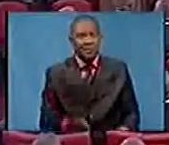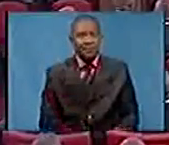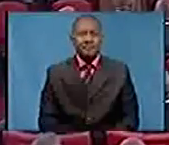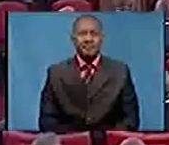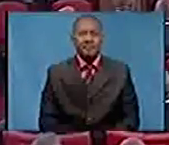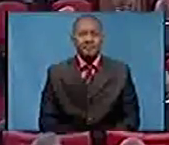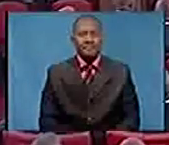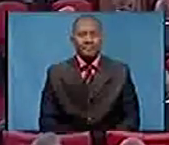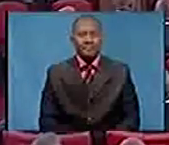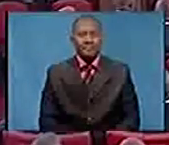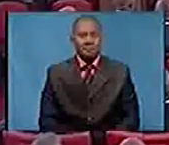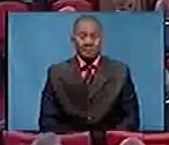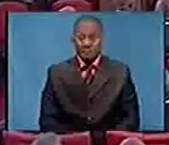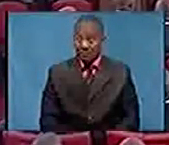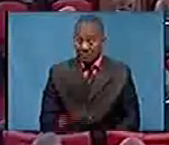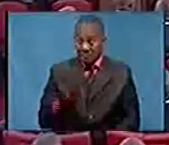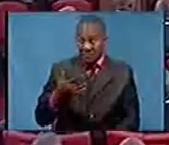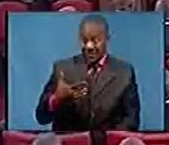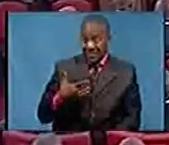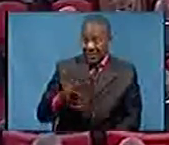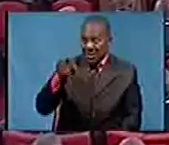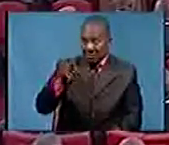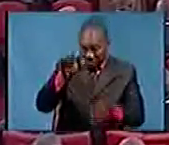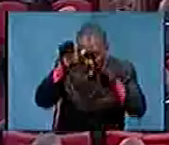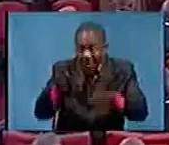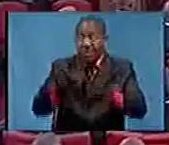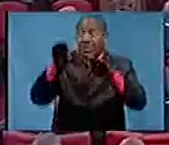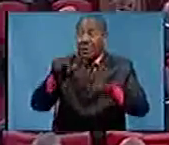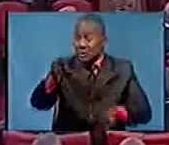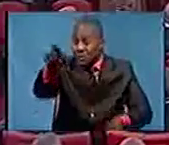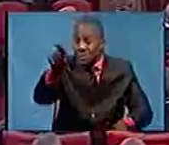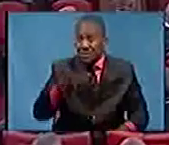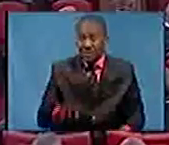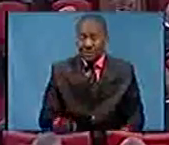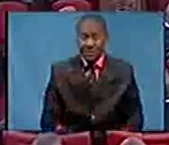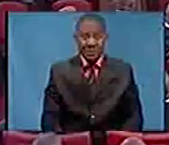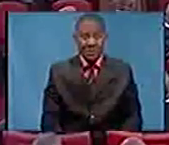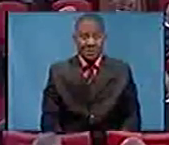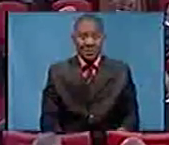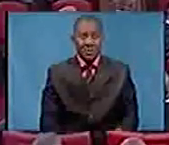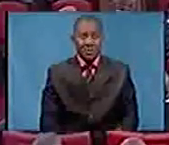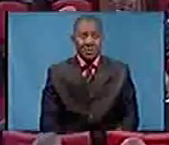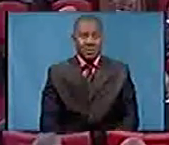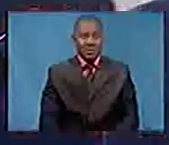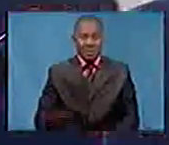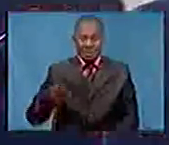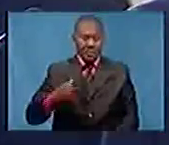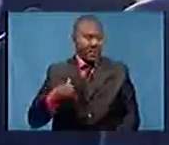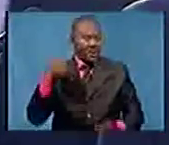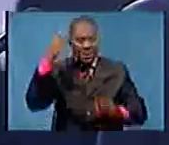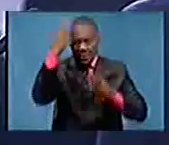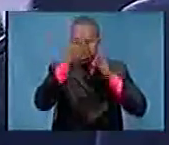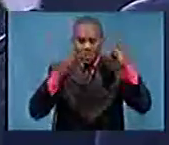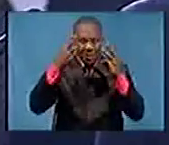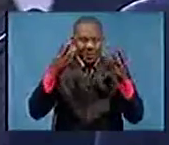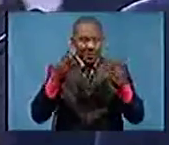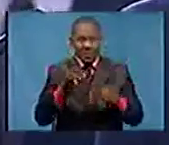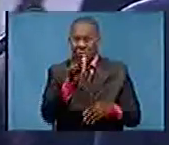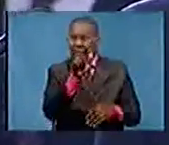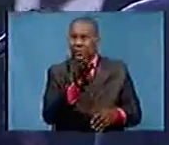The state of Ghana must bow to him. It's my trouble, my worry. 24 million